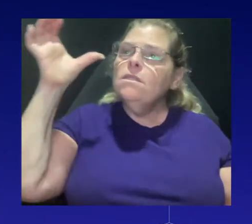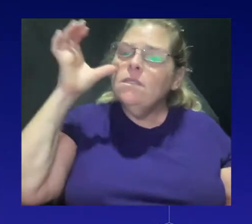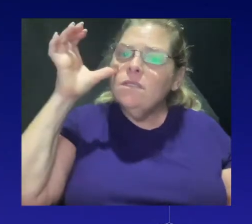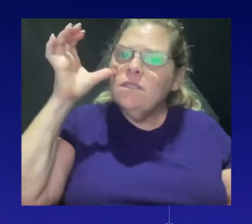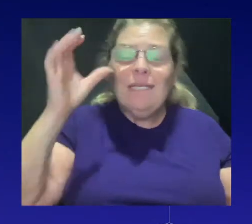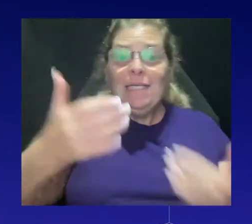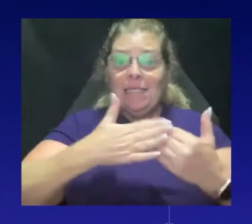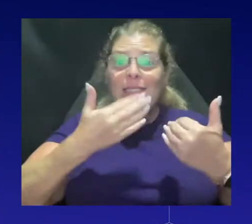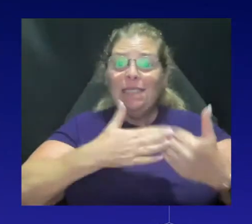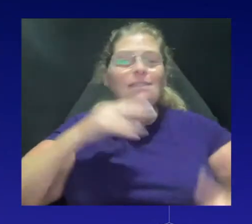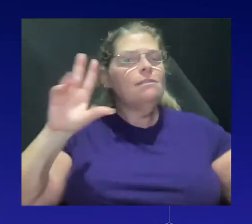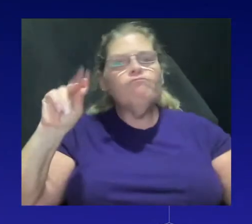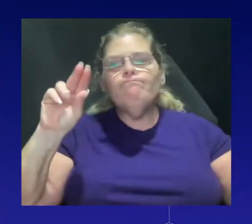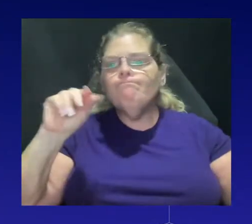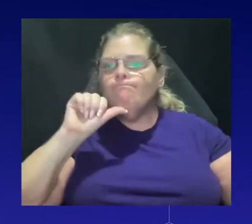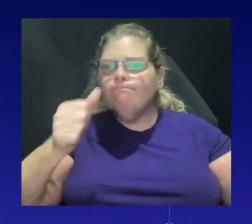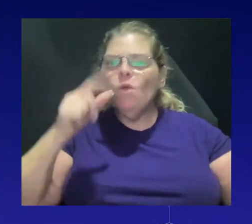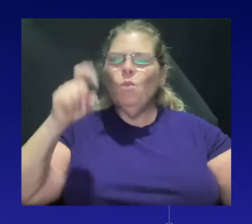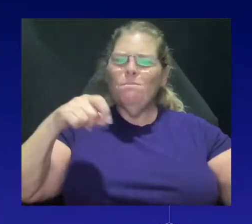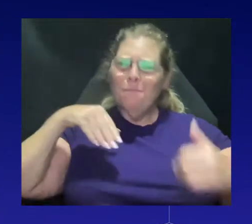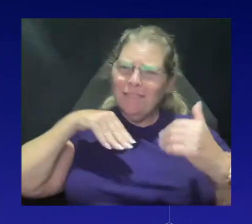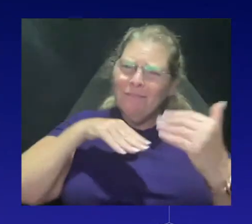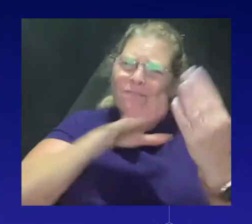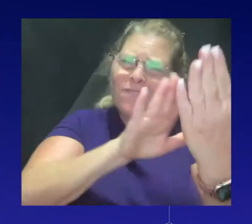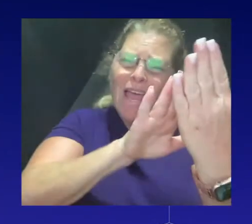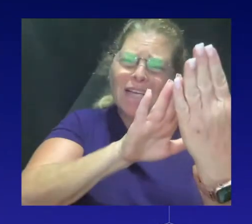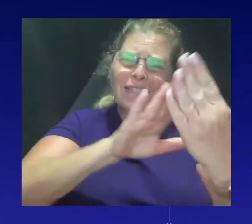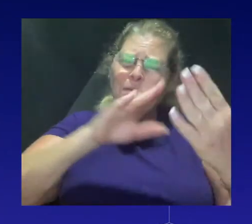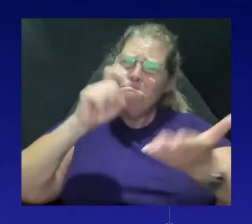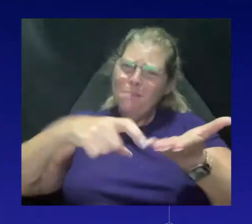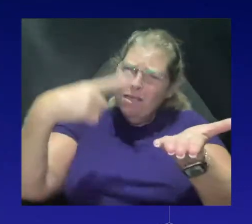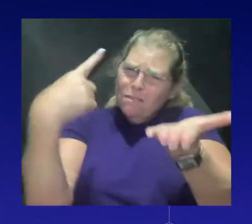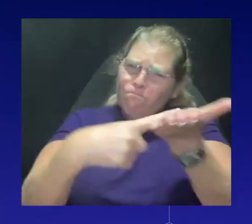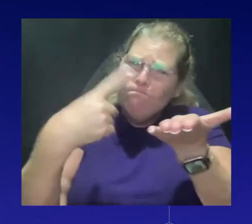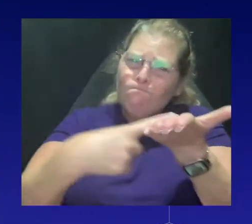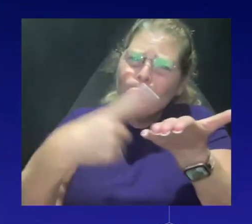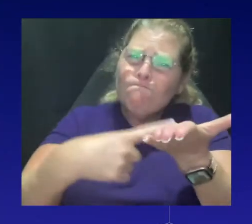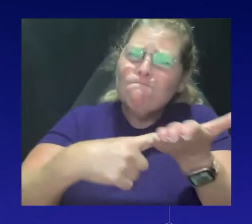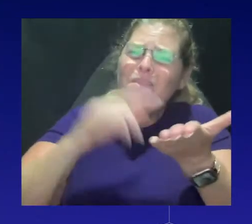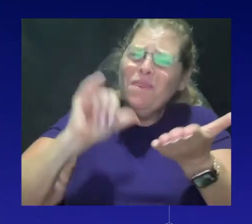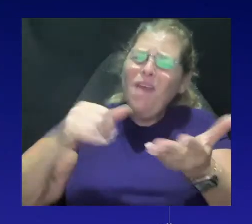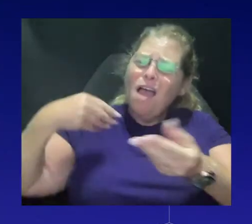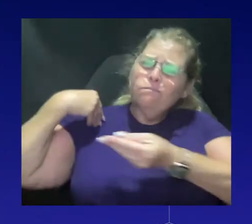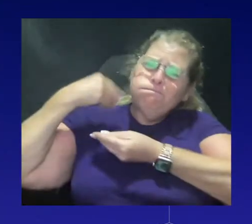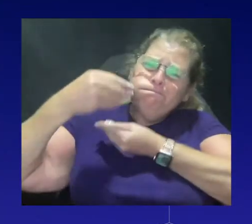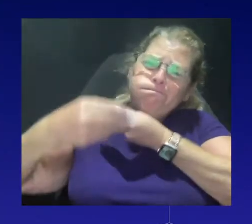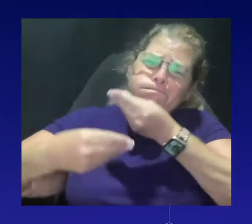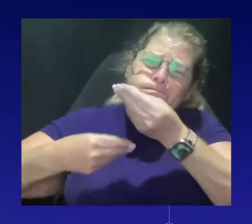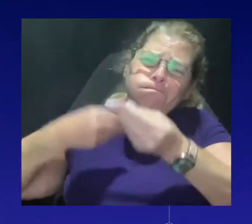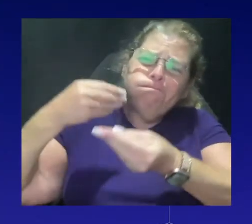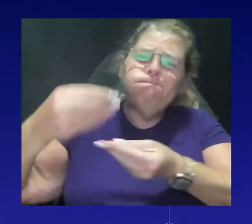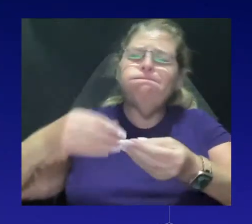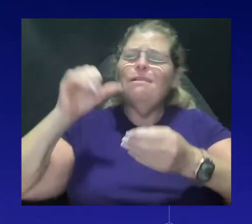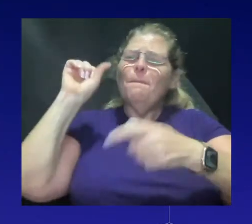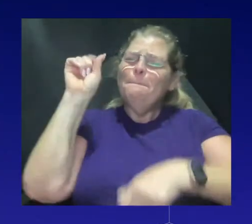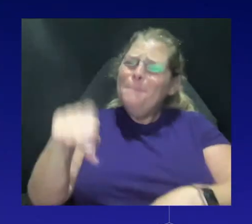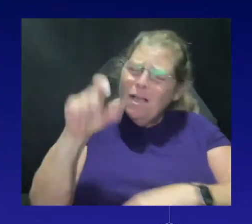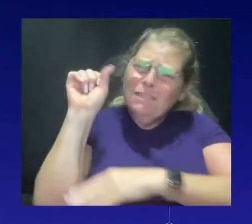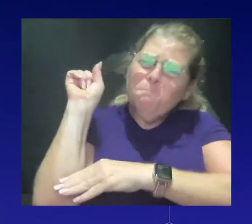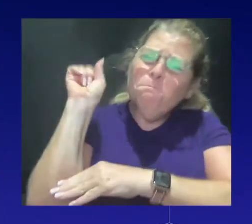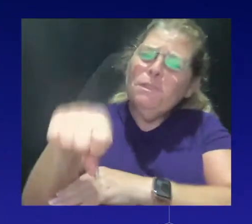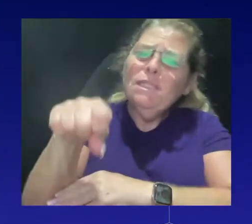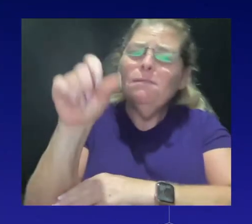the legacy, to confront the legacy, to overtake the legacy, and then